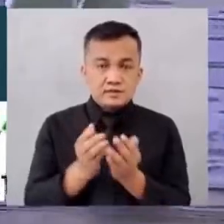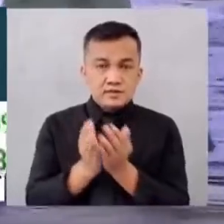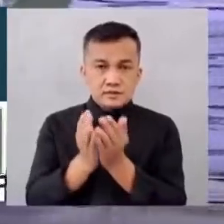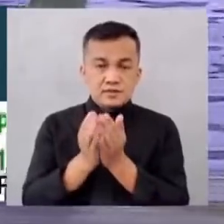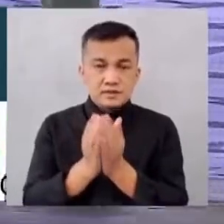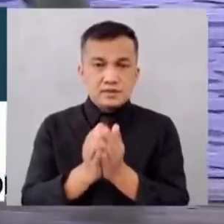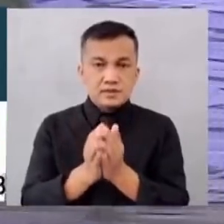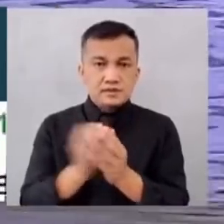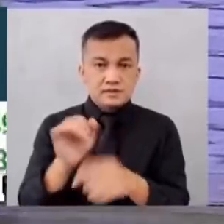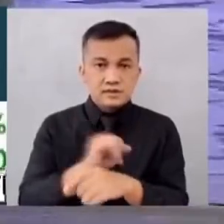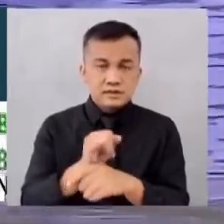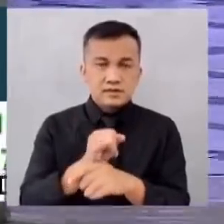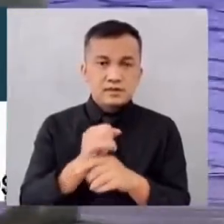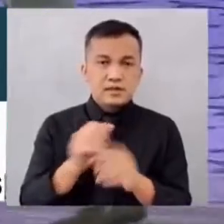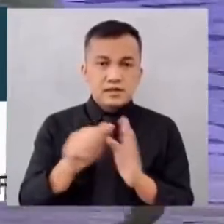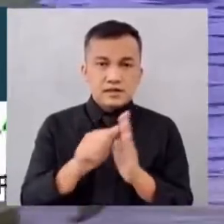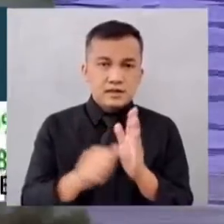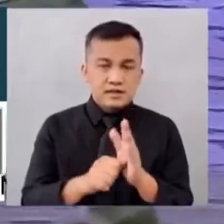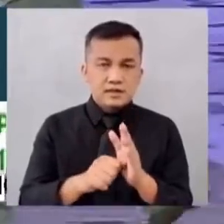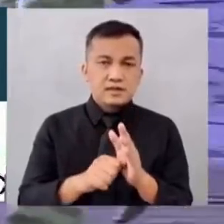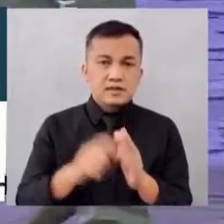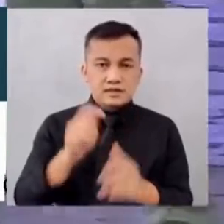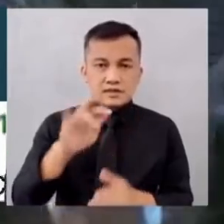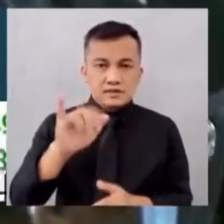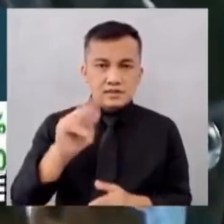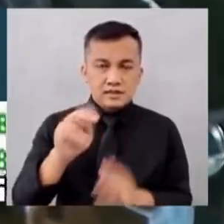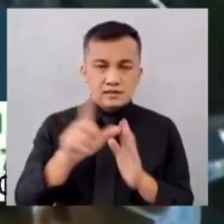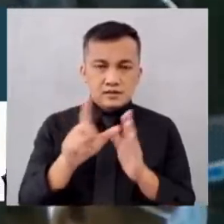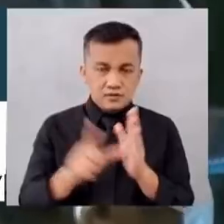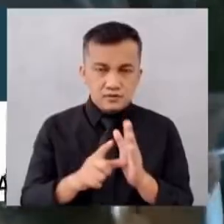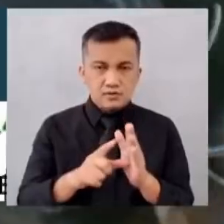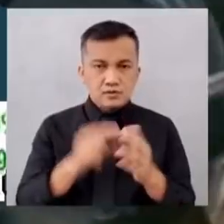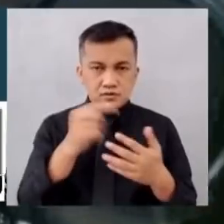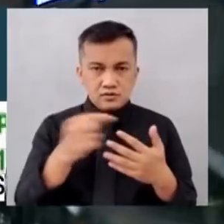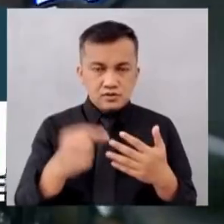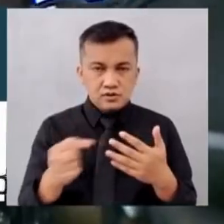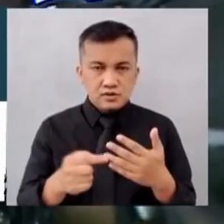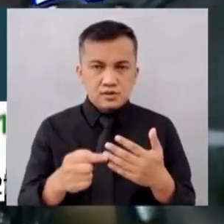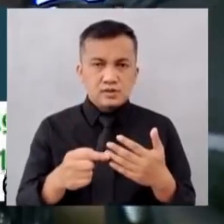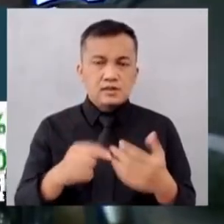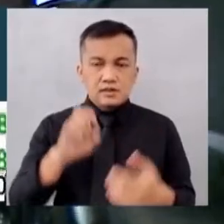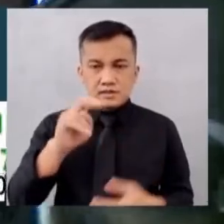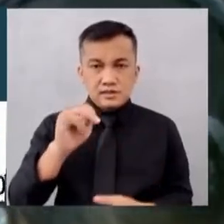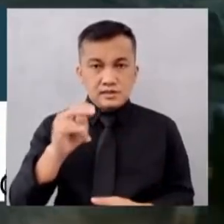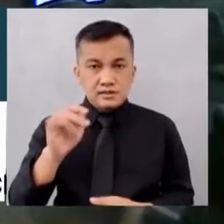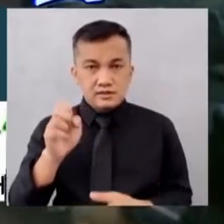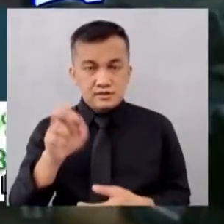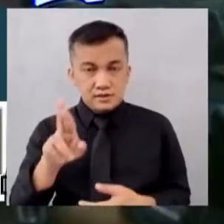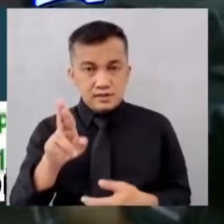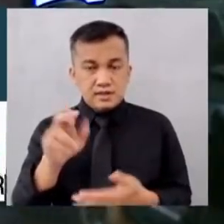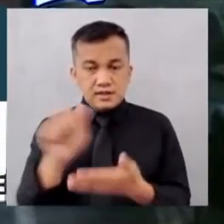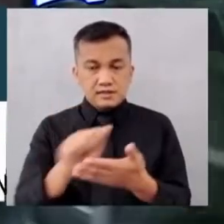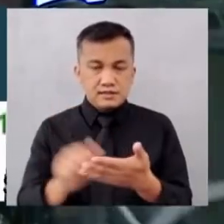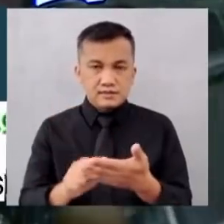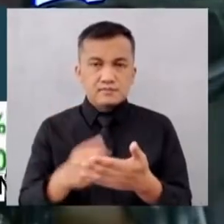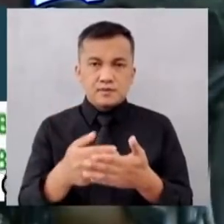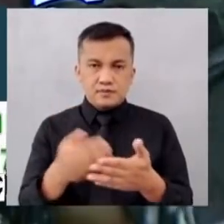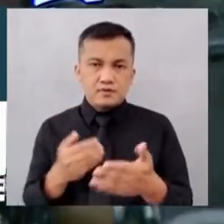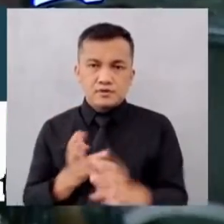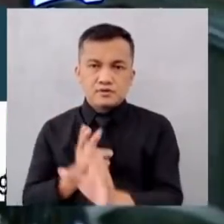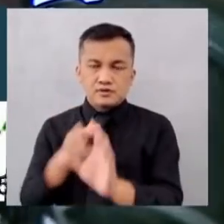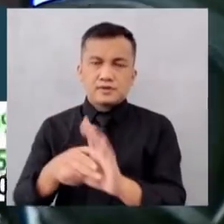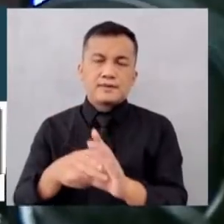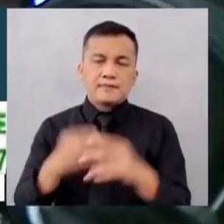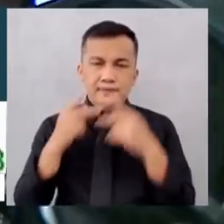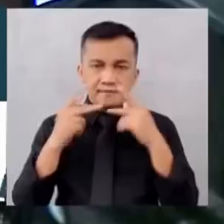the Family Courts Act. Of course, he also was an entertainer and artist before joining public service. And lastly,